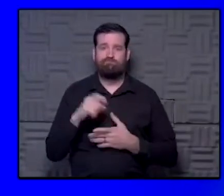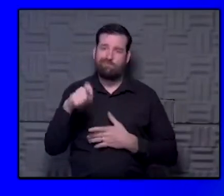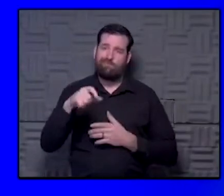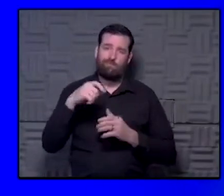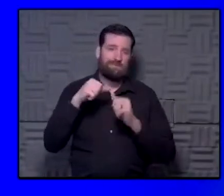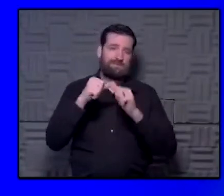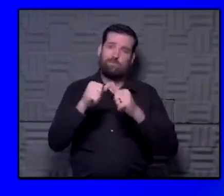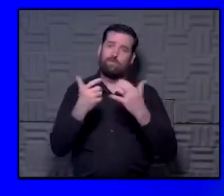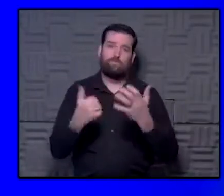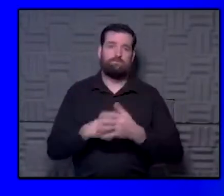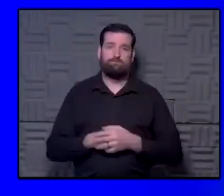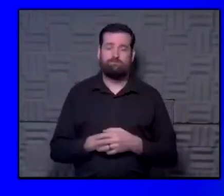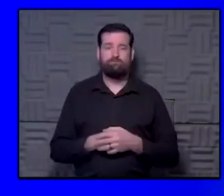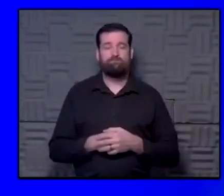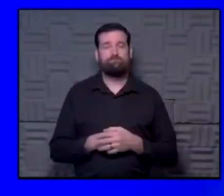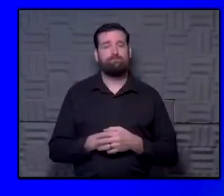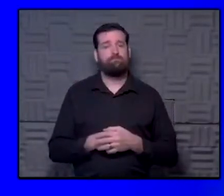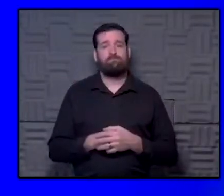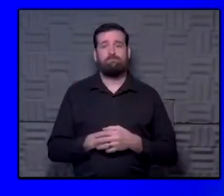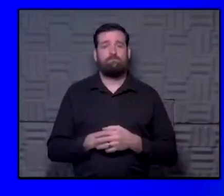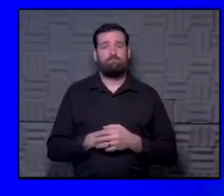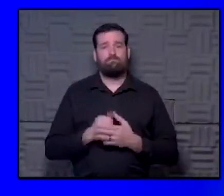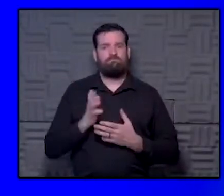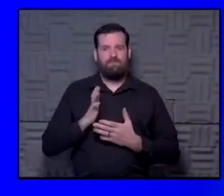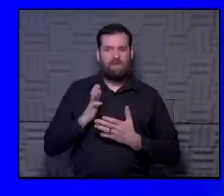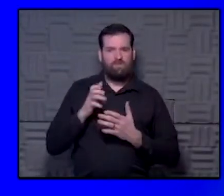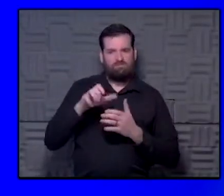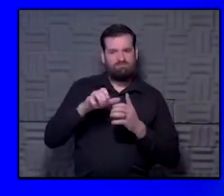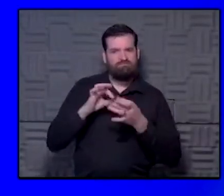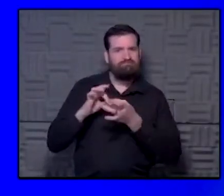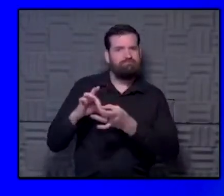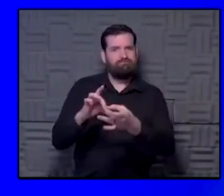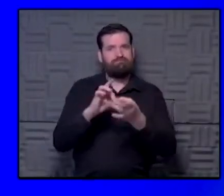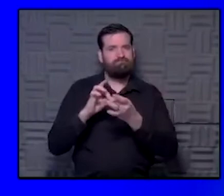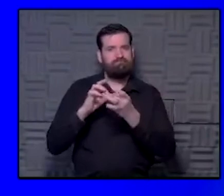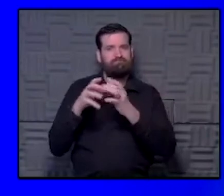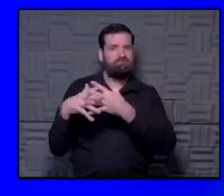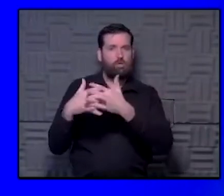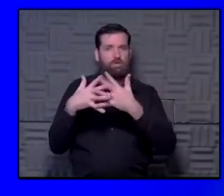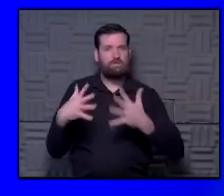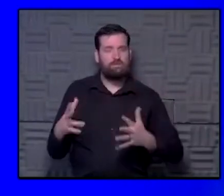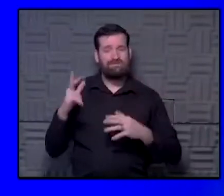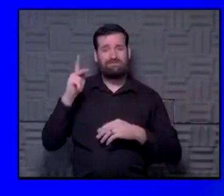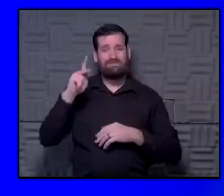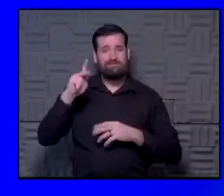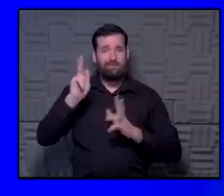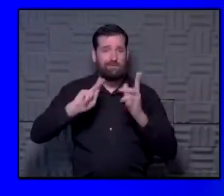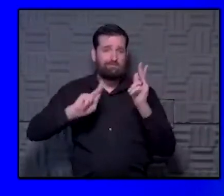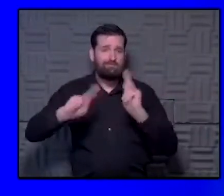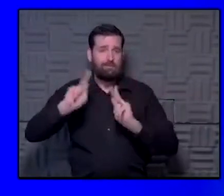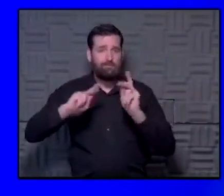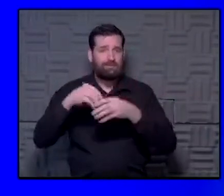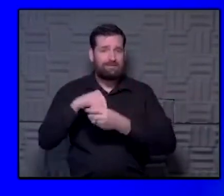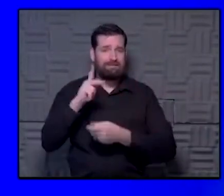do that towards our fellow Americans and Kansas Cityans and really work towards that